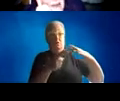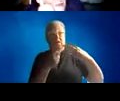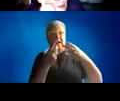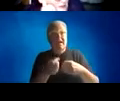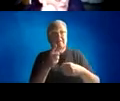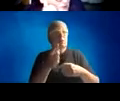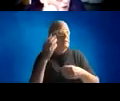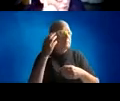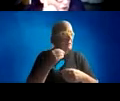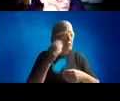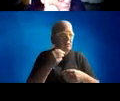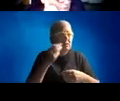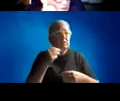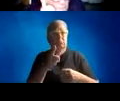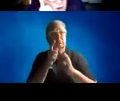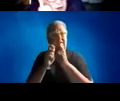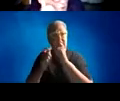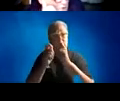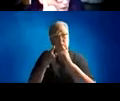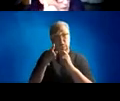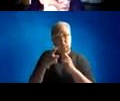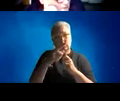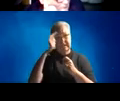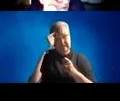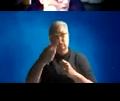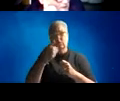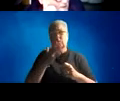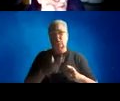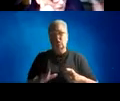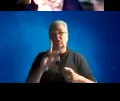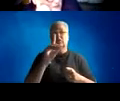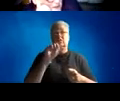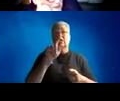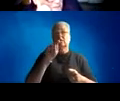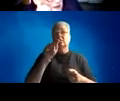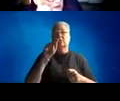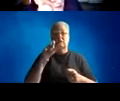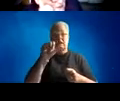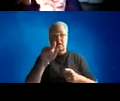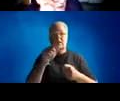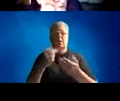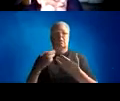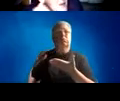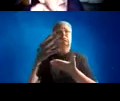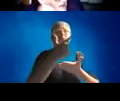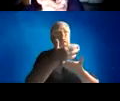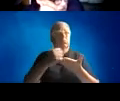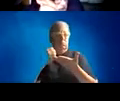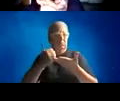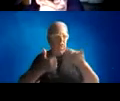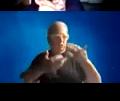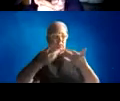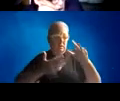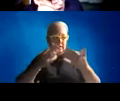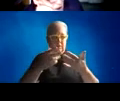to gather data yourself that maybe there's a point you want to make to us? Okay, so those are the things to think about in this second